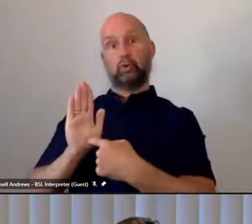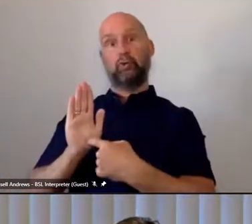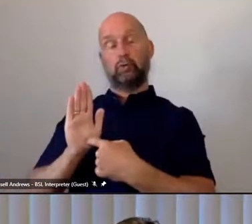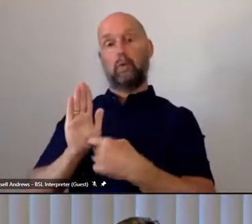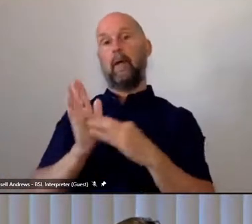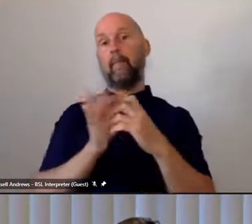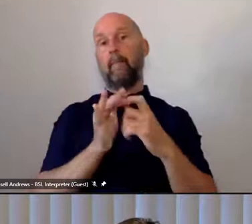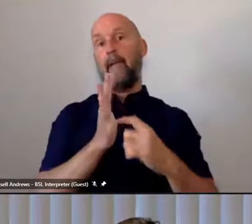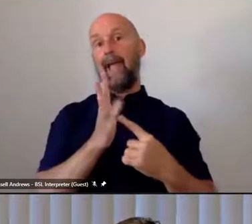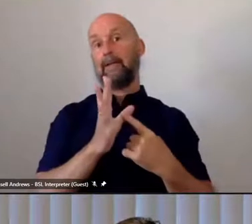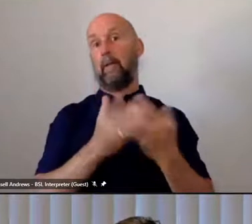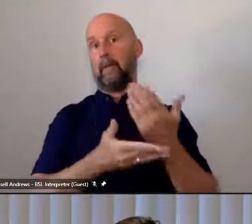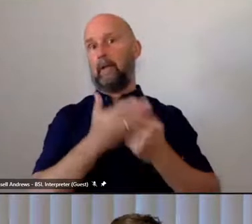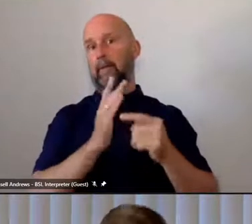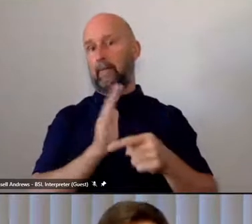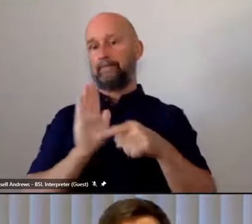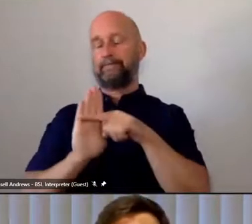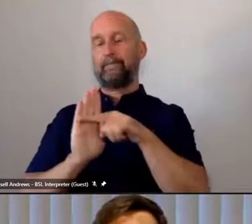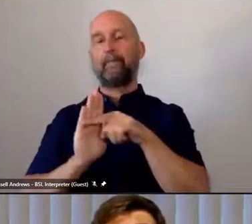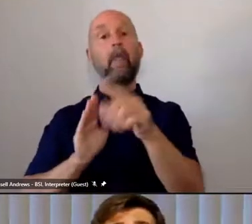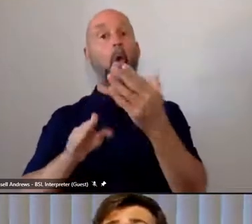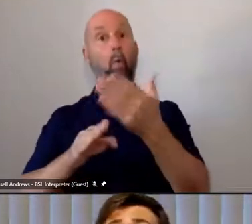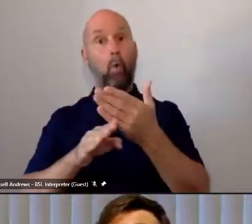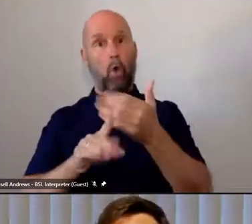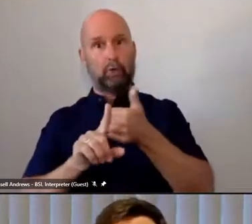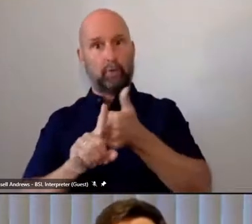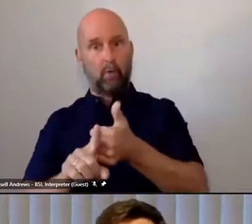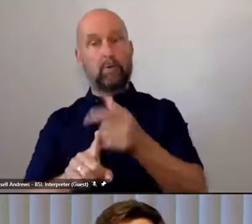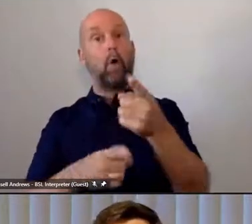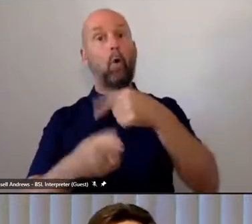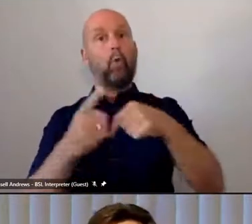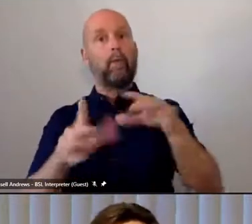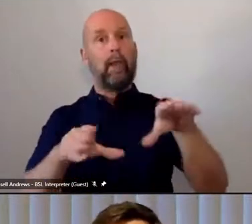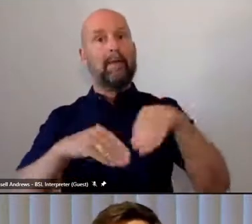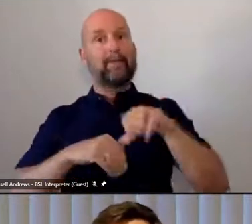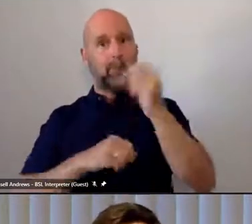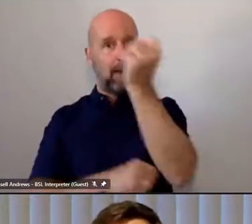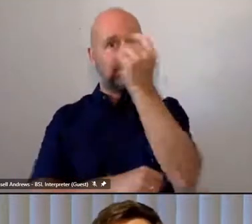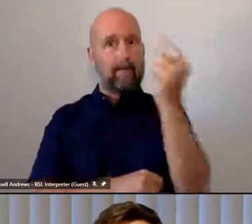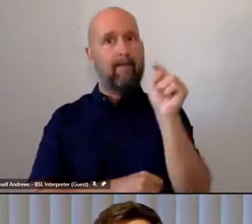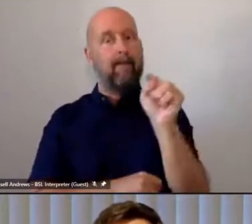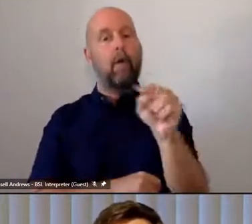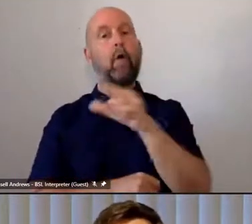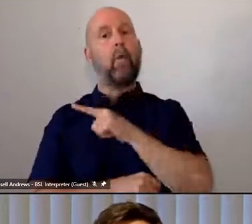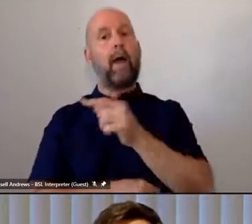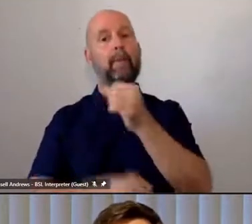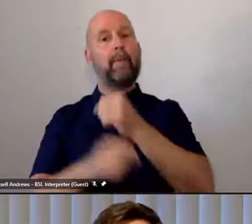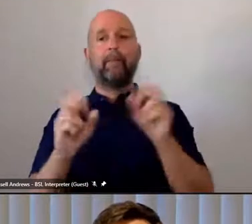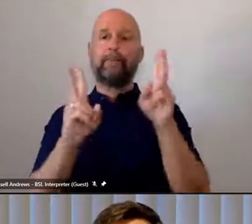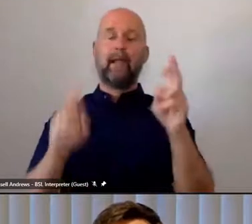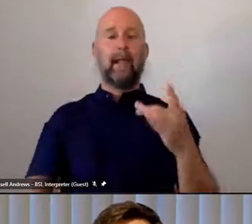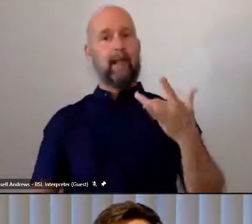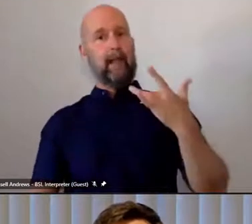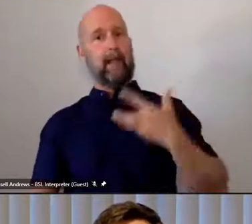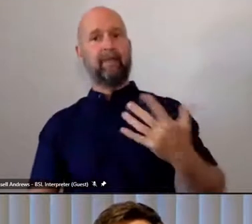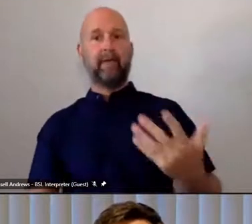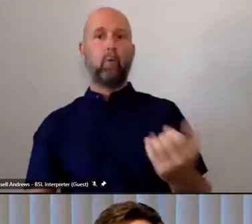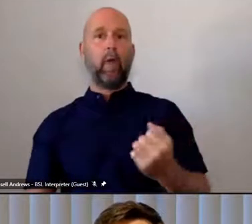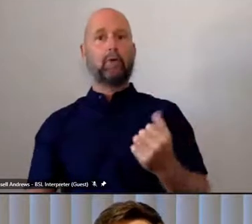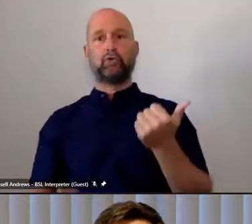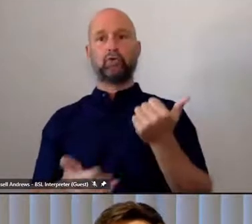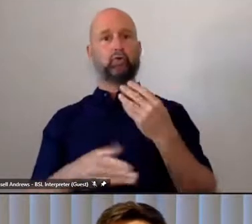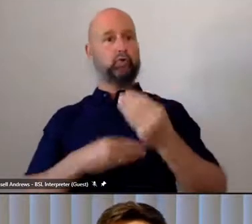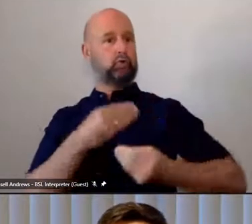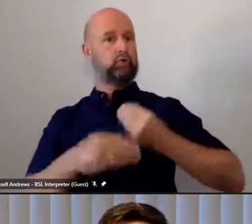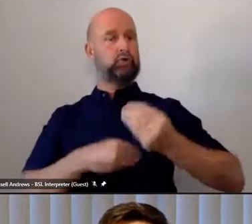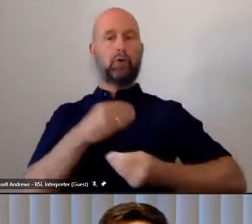took us through. On work, we will embrace your idea of becoming a living wage city region. We think